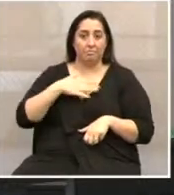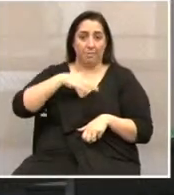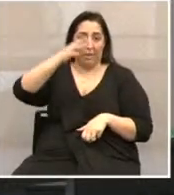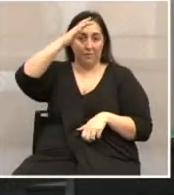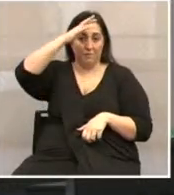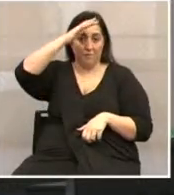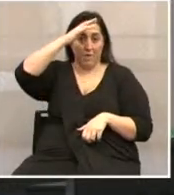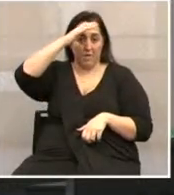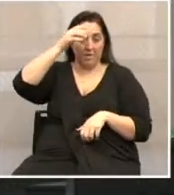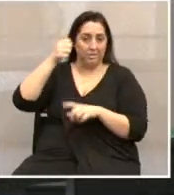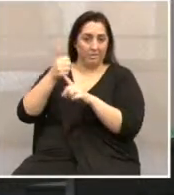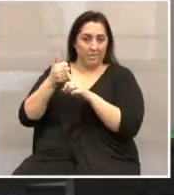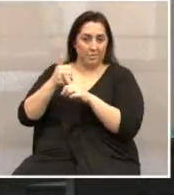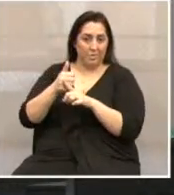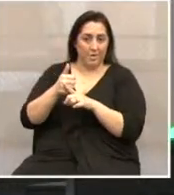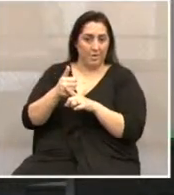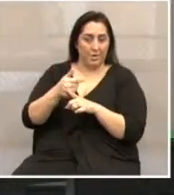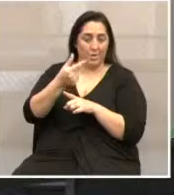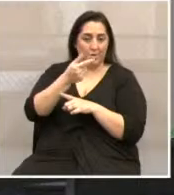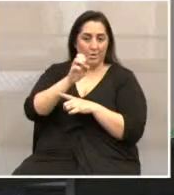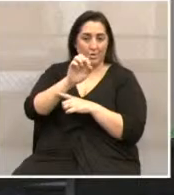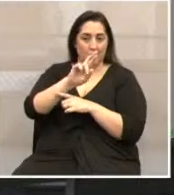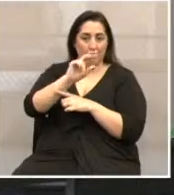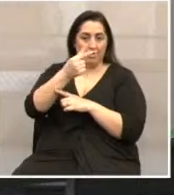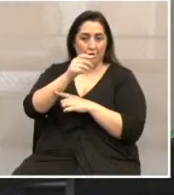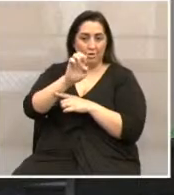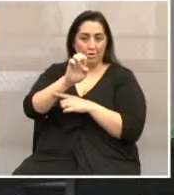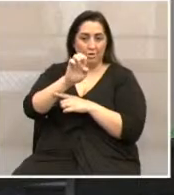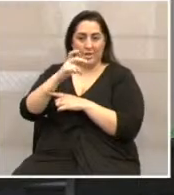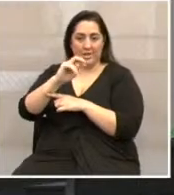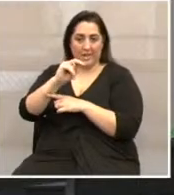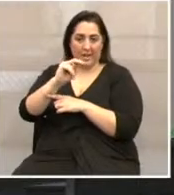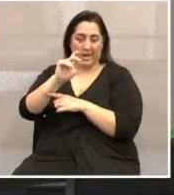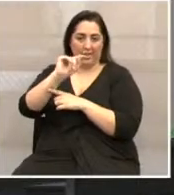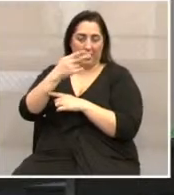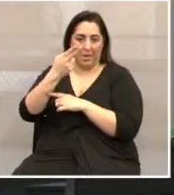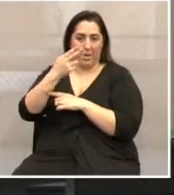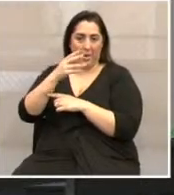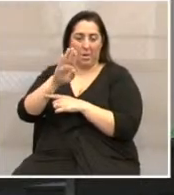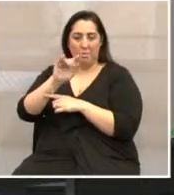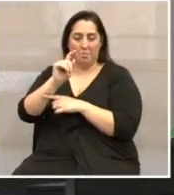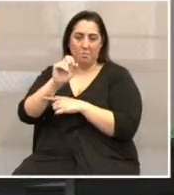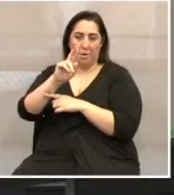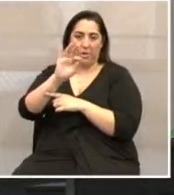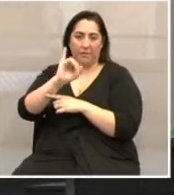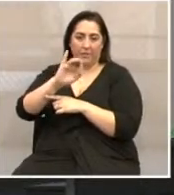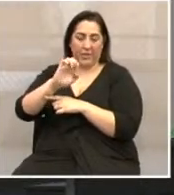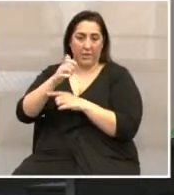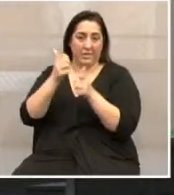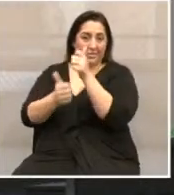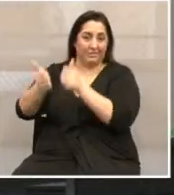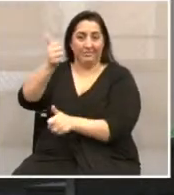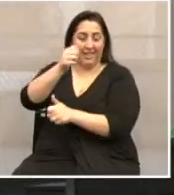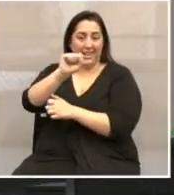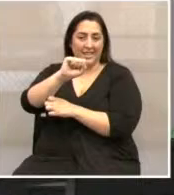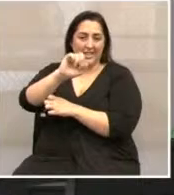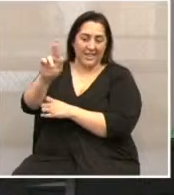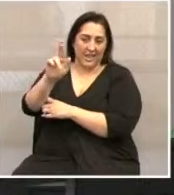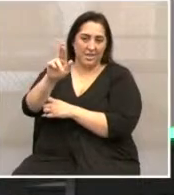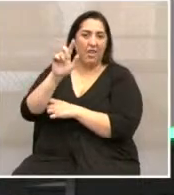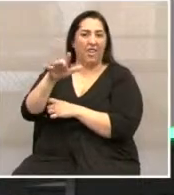who was George Kenneth Butterfield Sr., for whom I was named, left Bermuda, island of Bermuda,